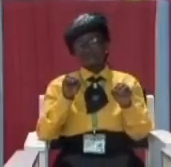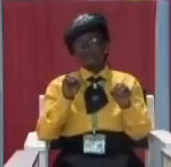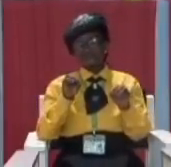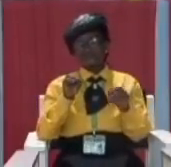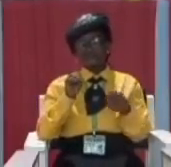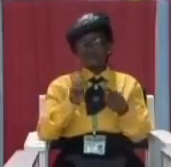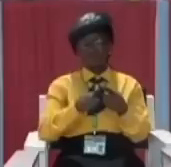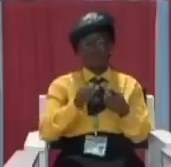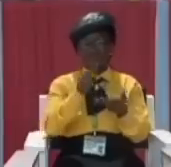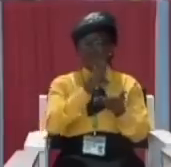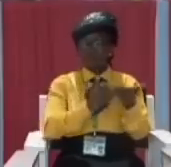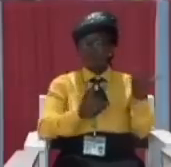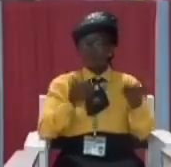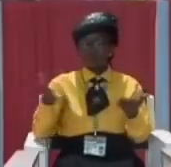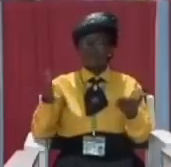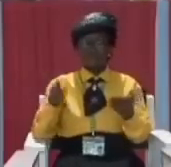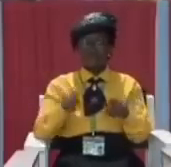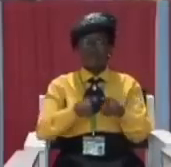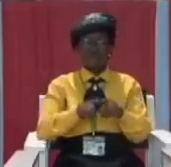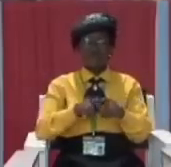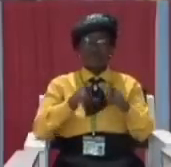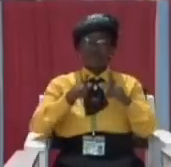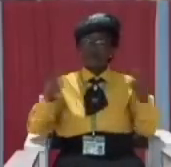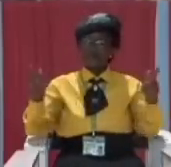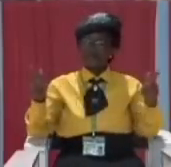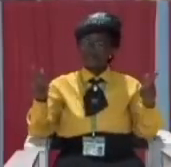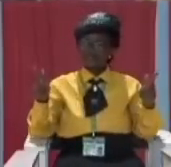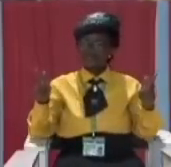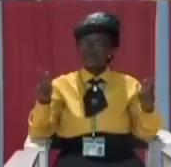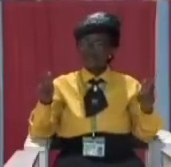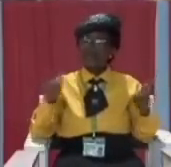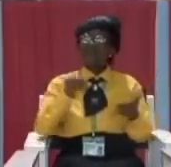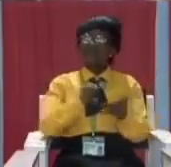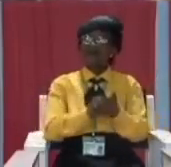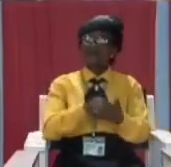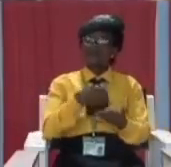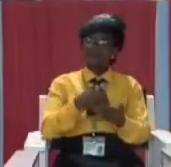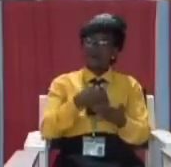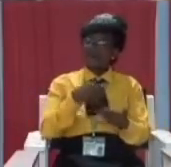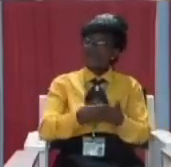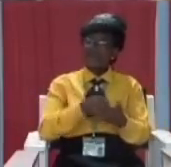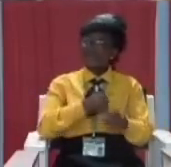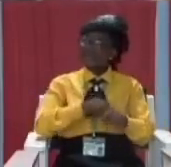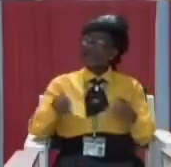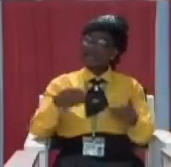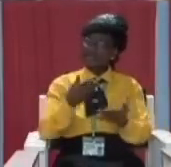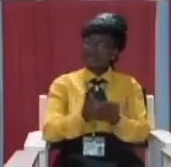to something so precious that money can buy it.